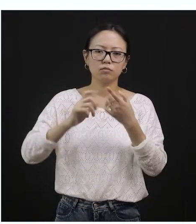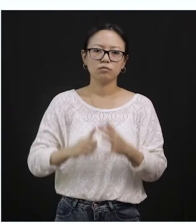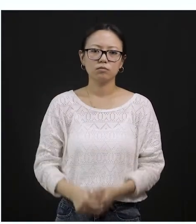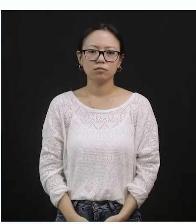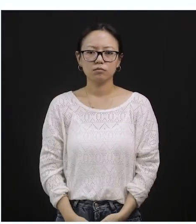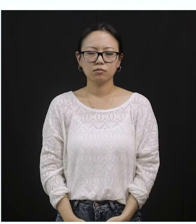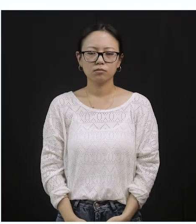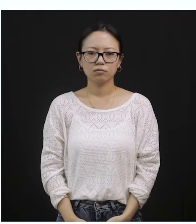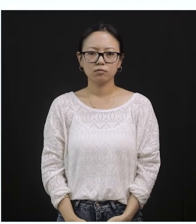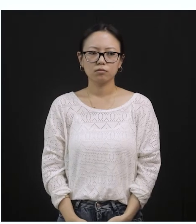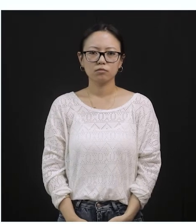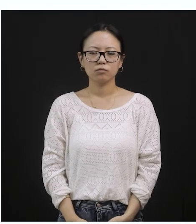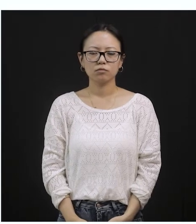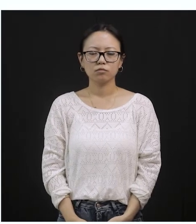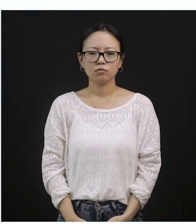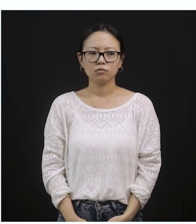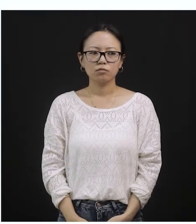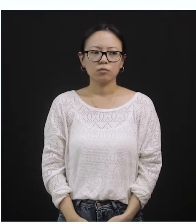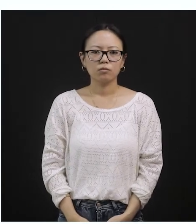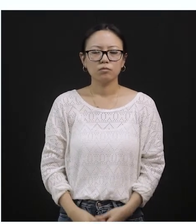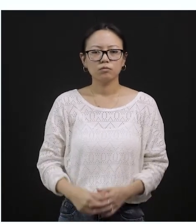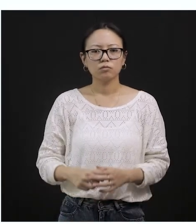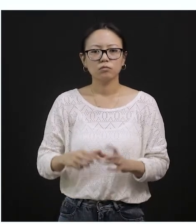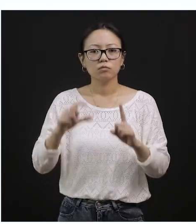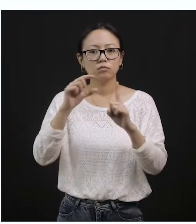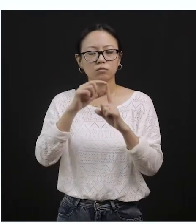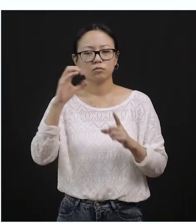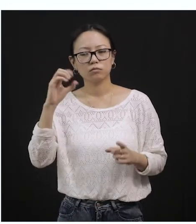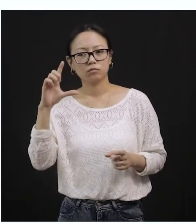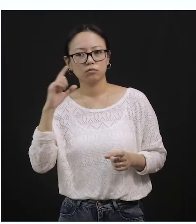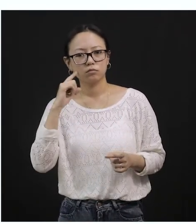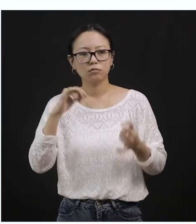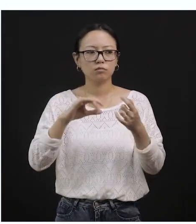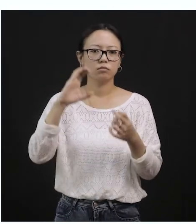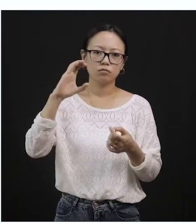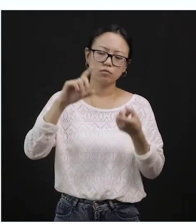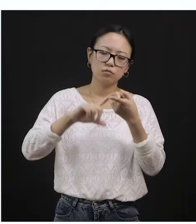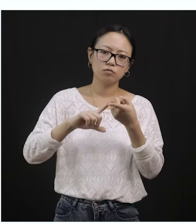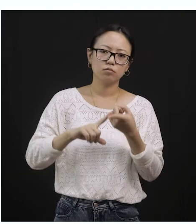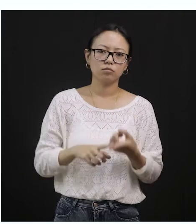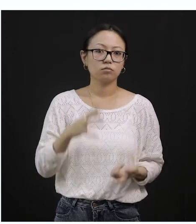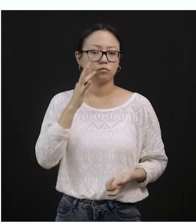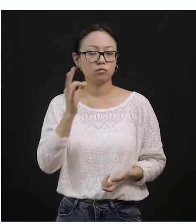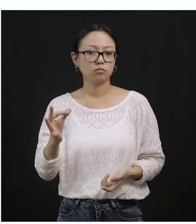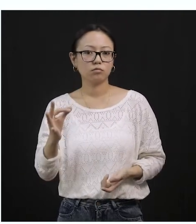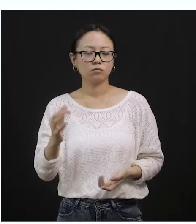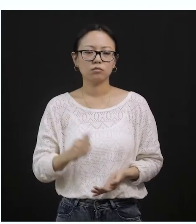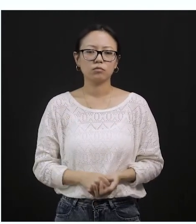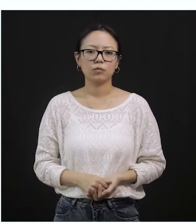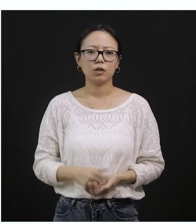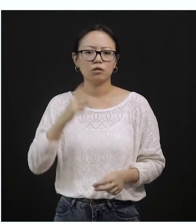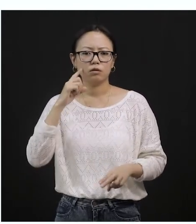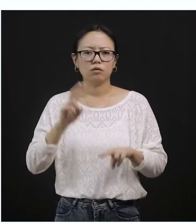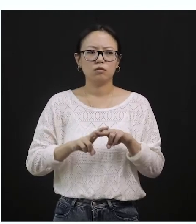POLICE, police. Okay, so police is also another very important profession in a society. If there is no